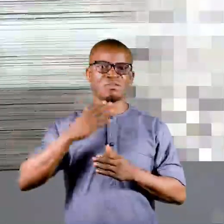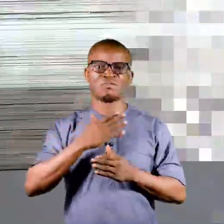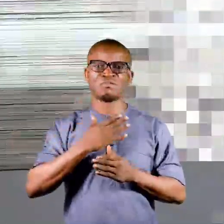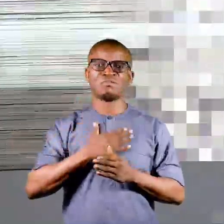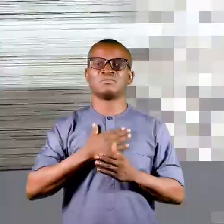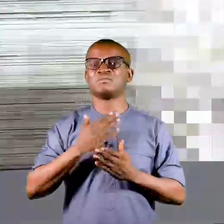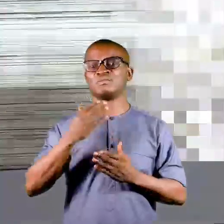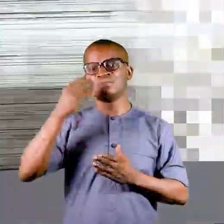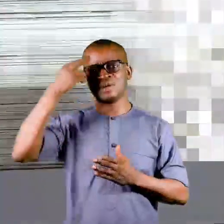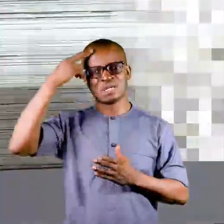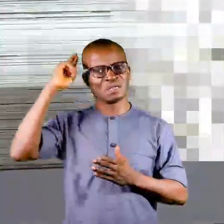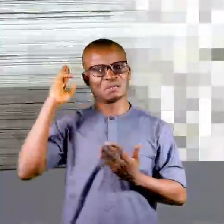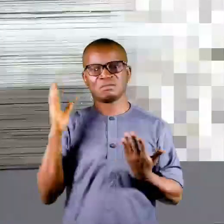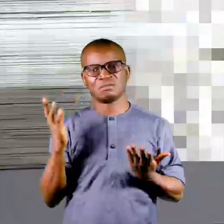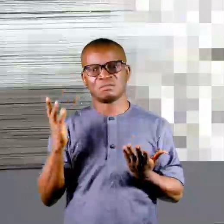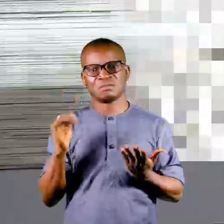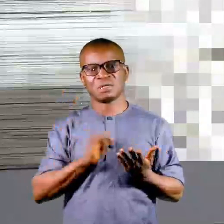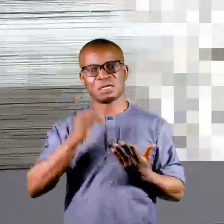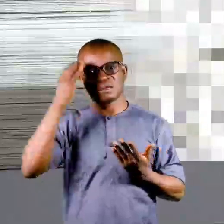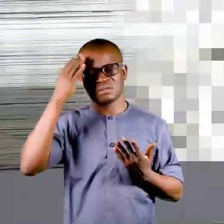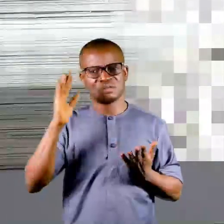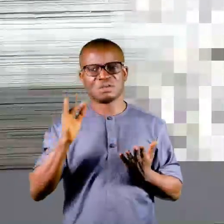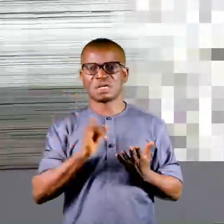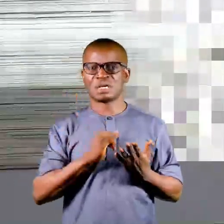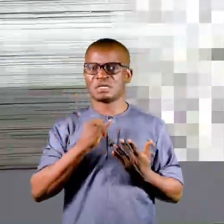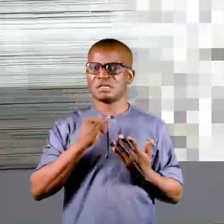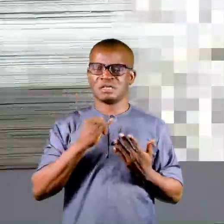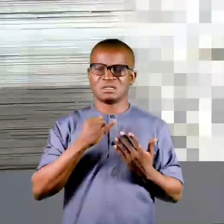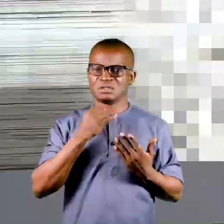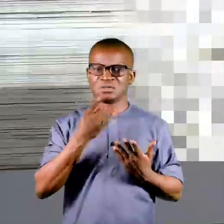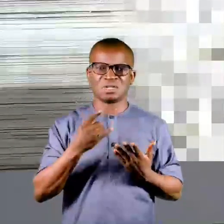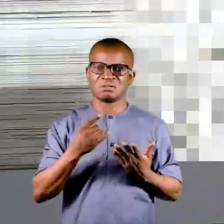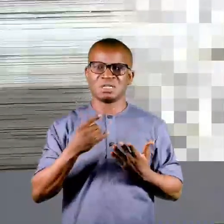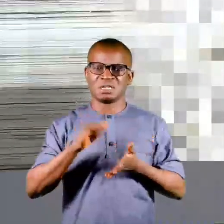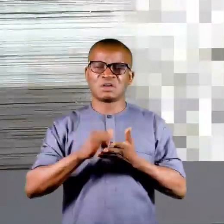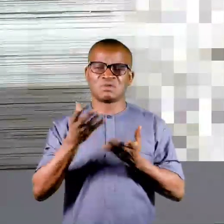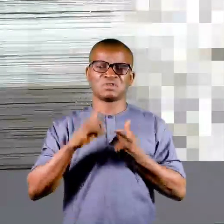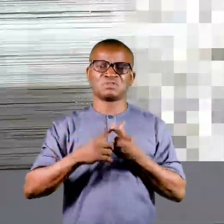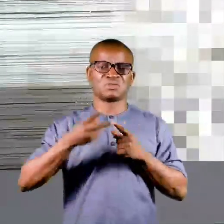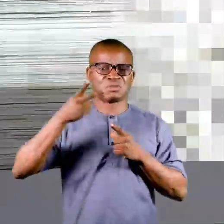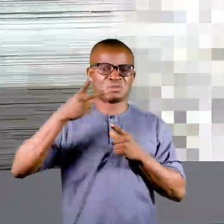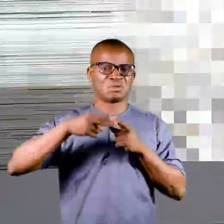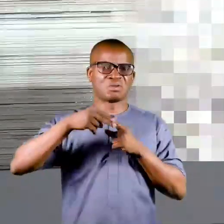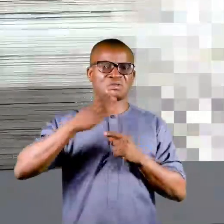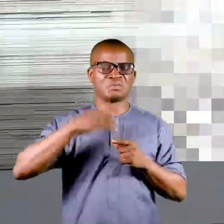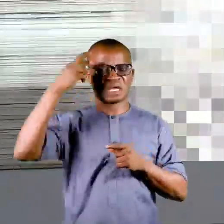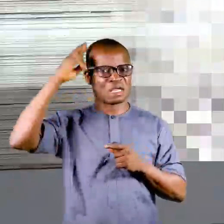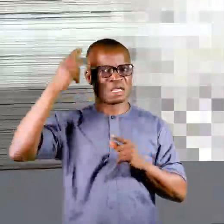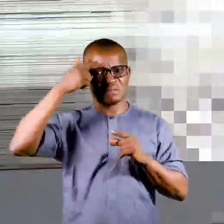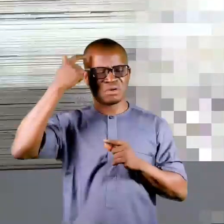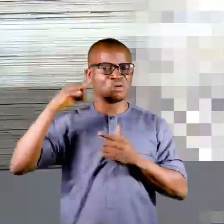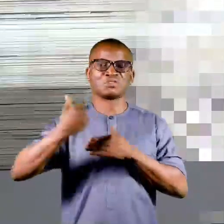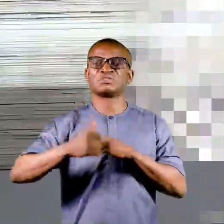cut the mouth. I don't know why that if she wants to cut my hair, she will tell me that she wants to cut my hair. Is it because of